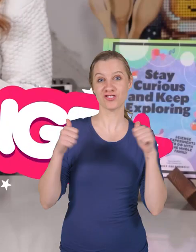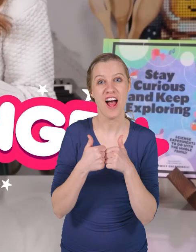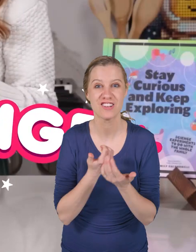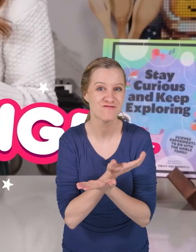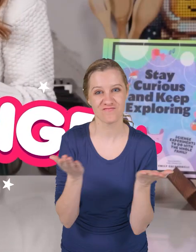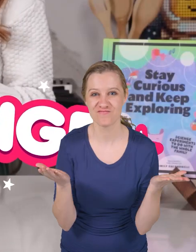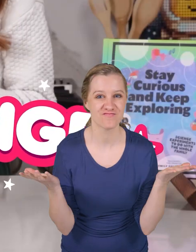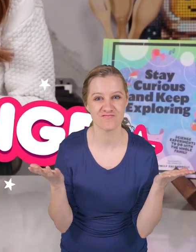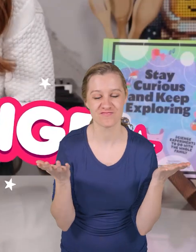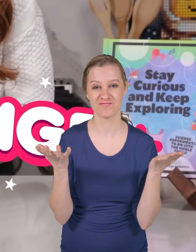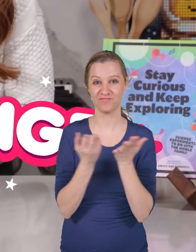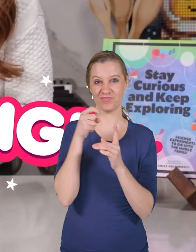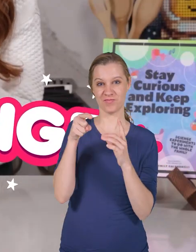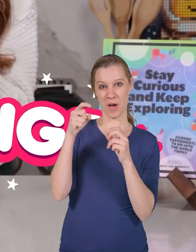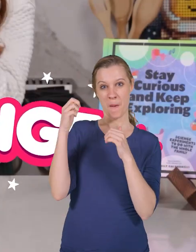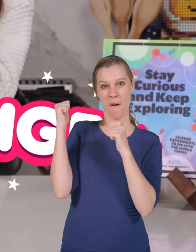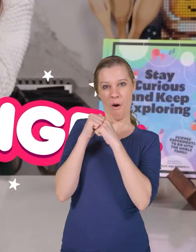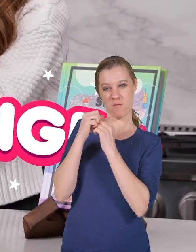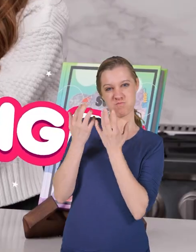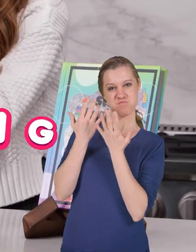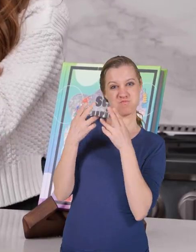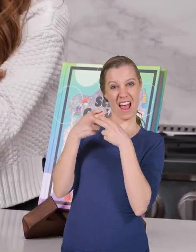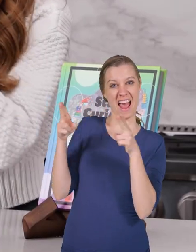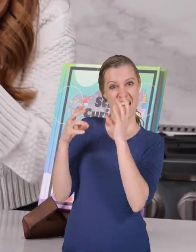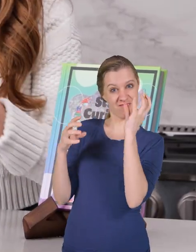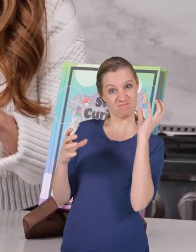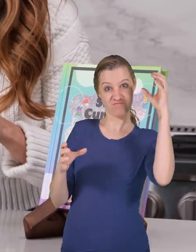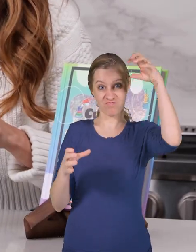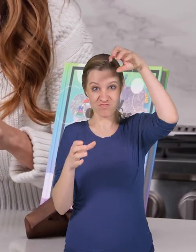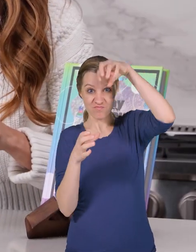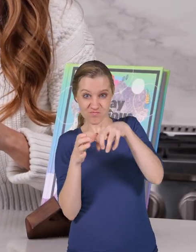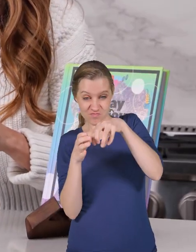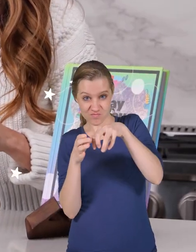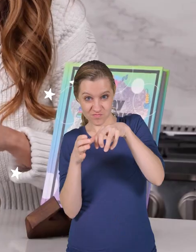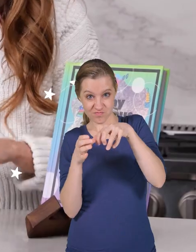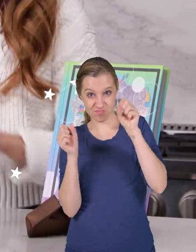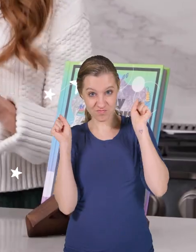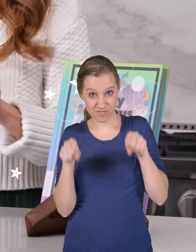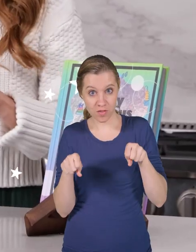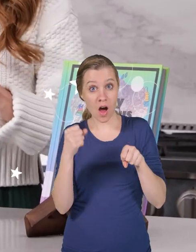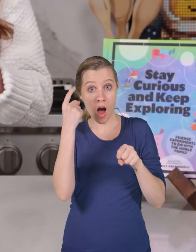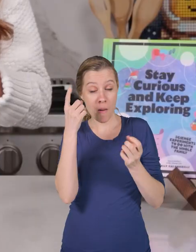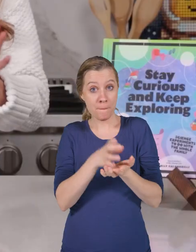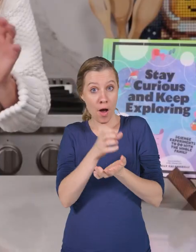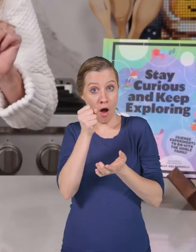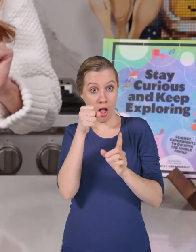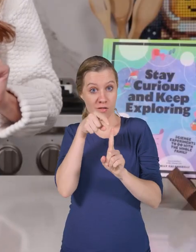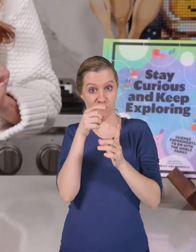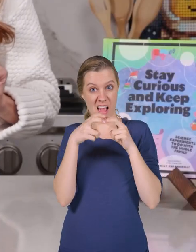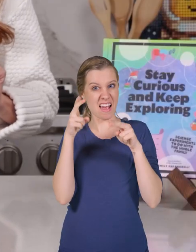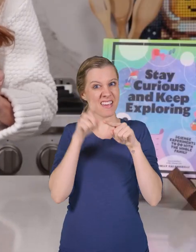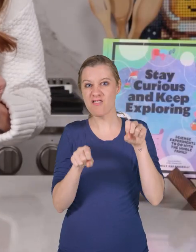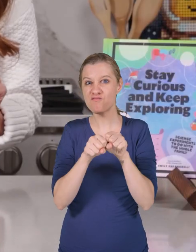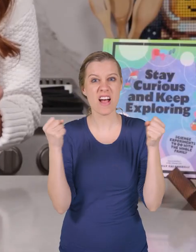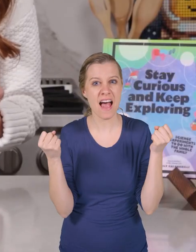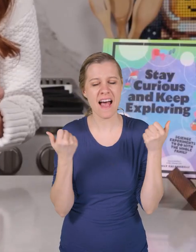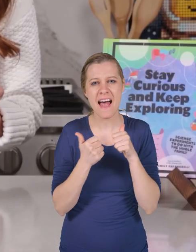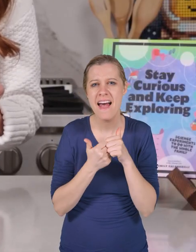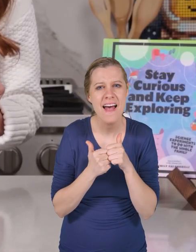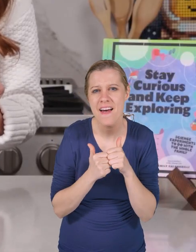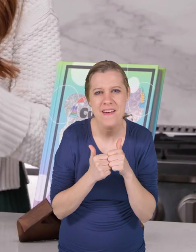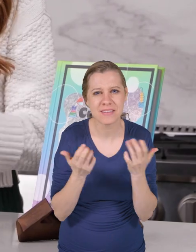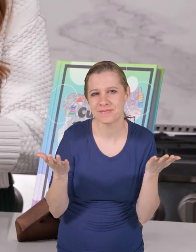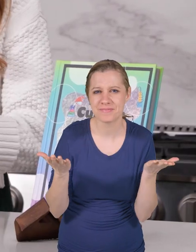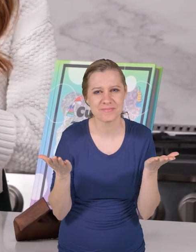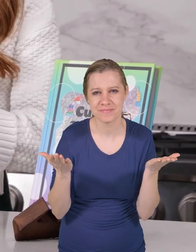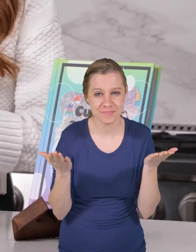Here's a challenge for you. I want you to get this hard-boiled egg inside this bottle without breaking it. How would you